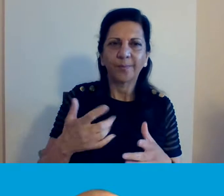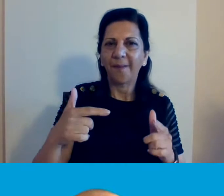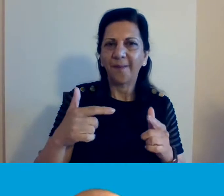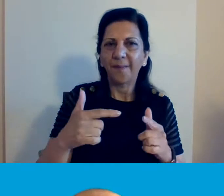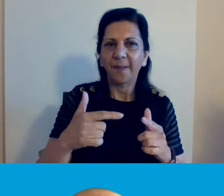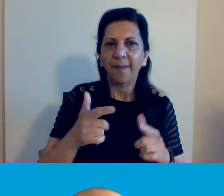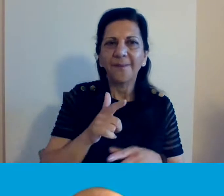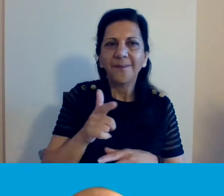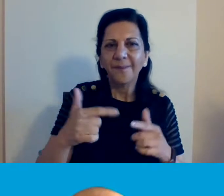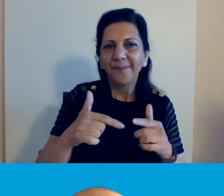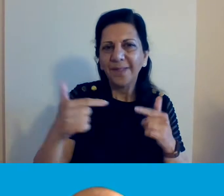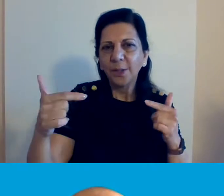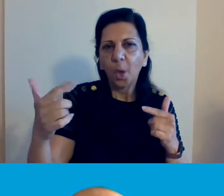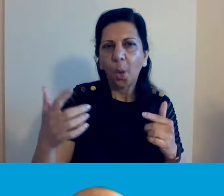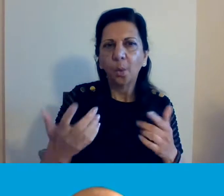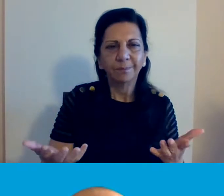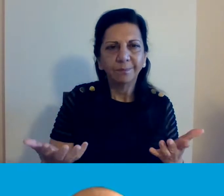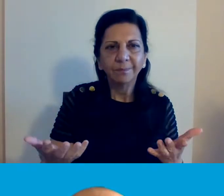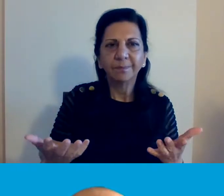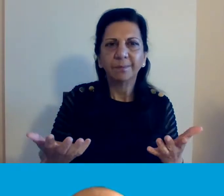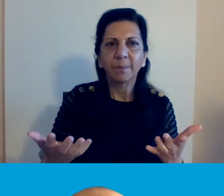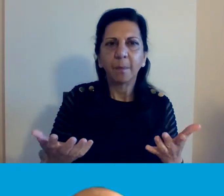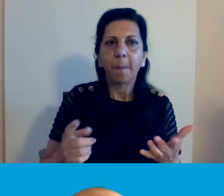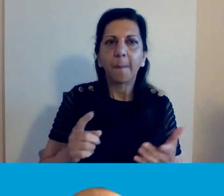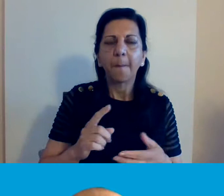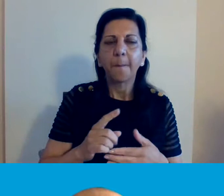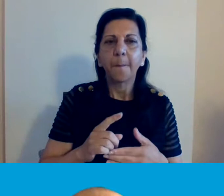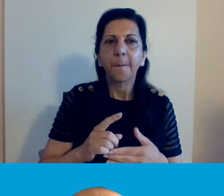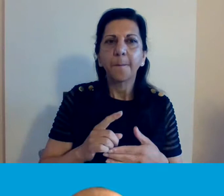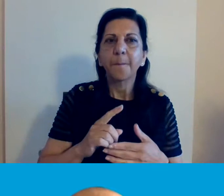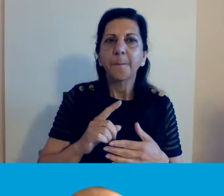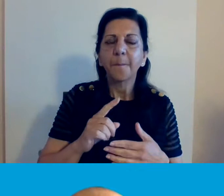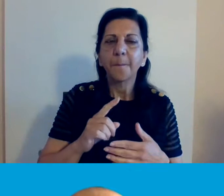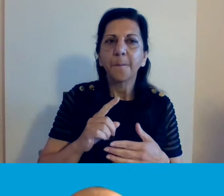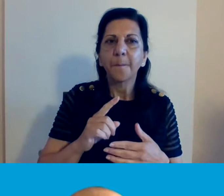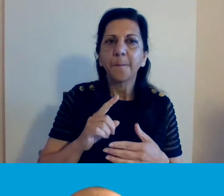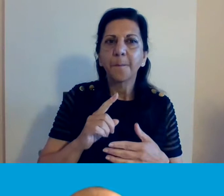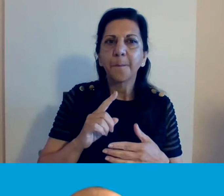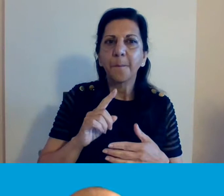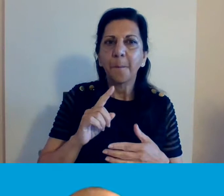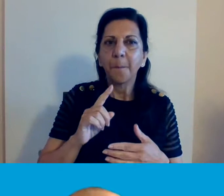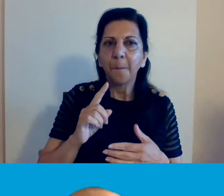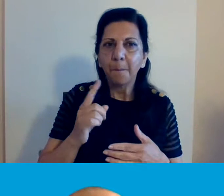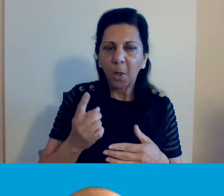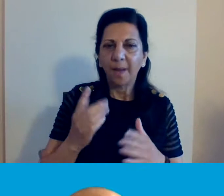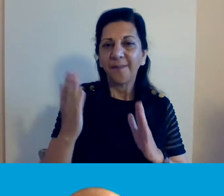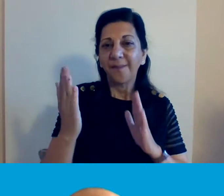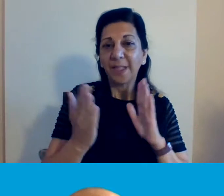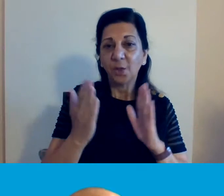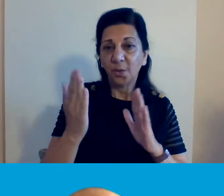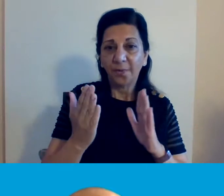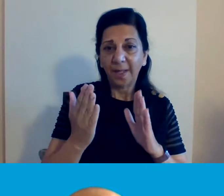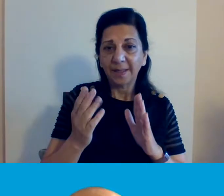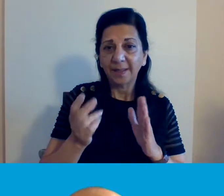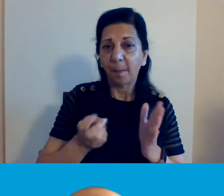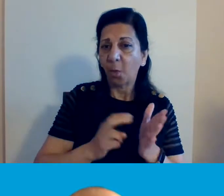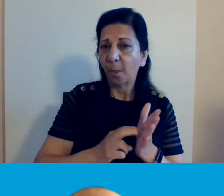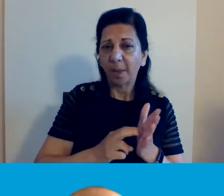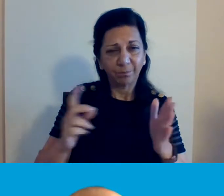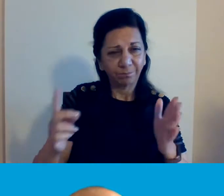think we are seeing that the balance is probably somewhere in between and that face-to-face appointments still are imperative.